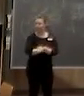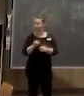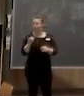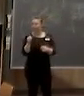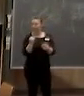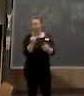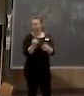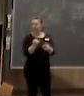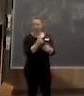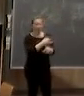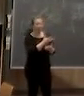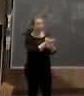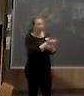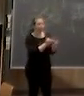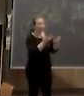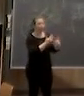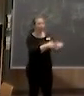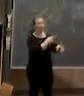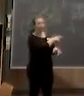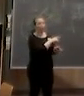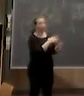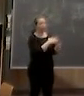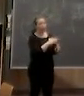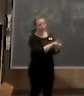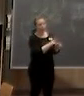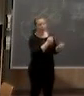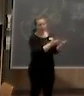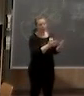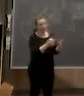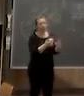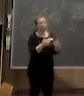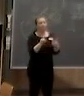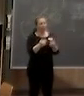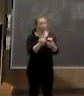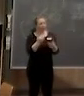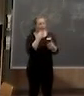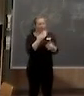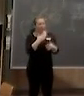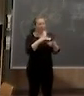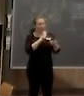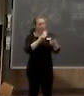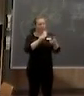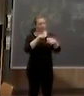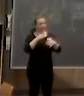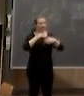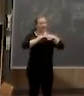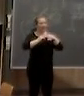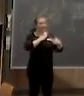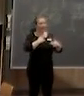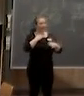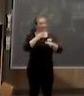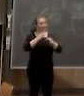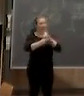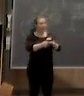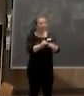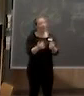things, these are efficiency strategies, driving costs down, making sure that all processes are just running really, yeah. really smooth. And they're